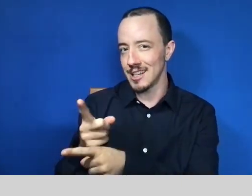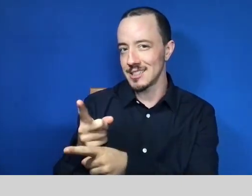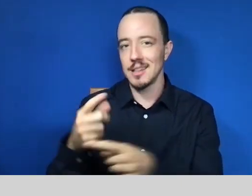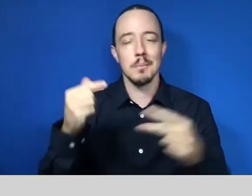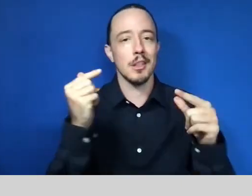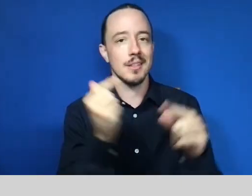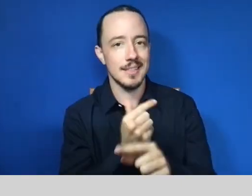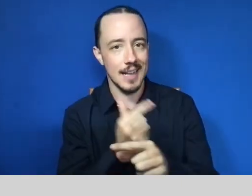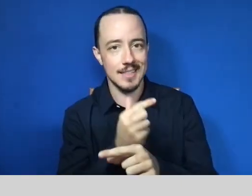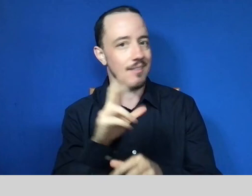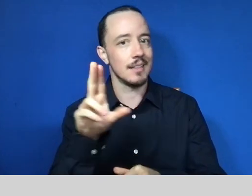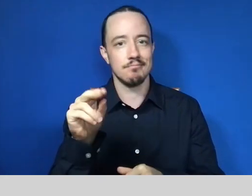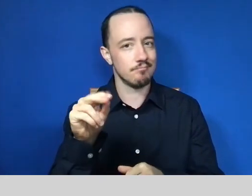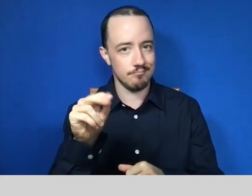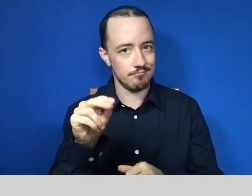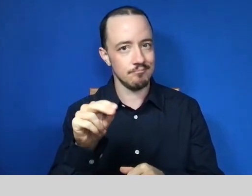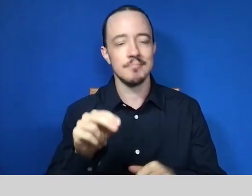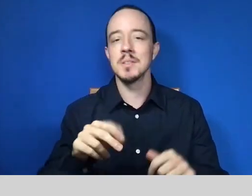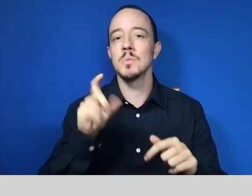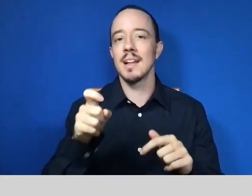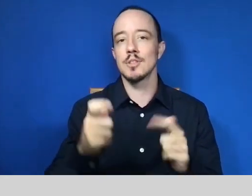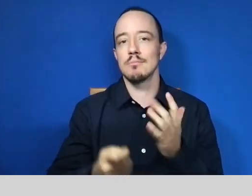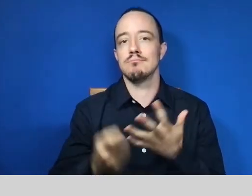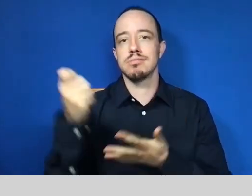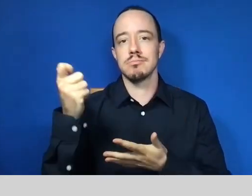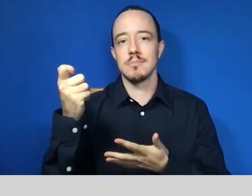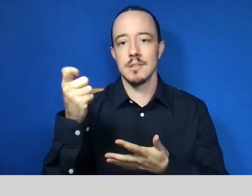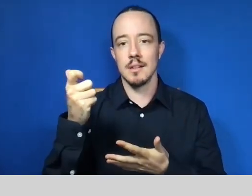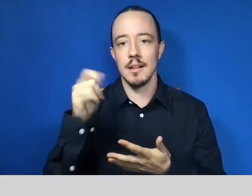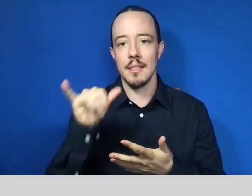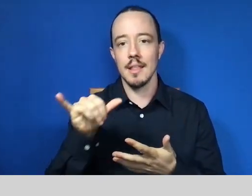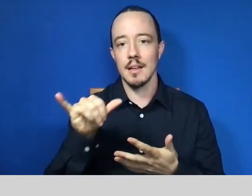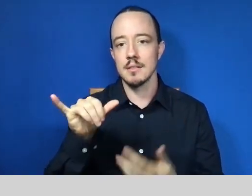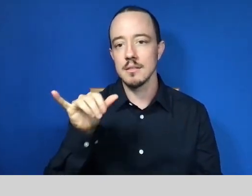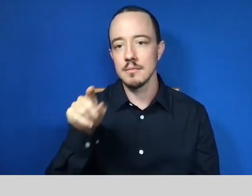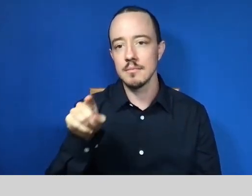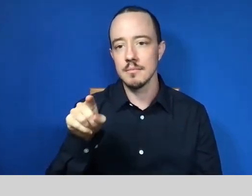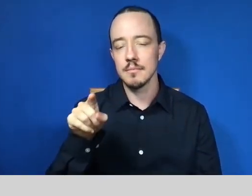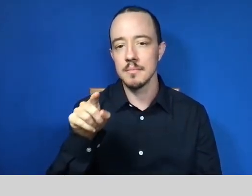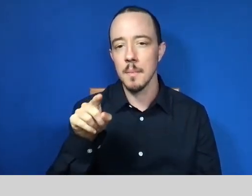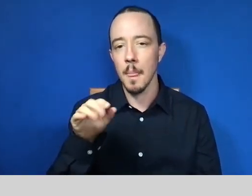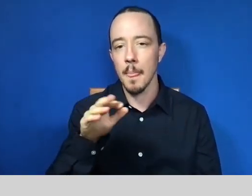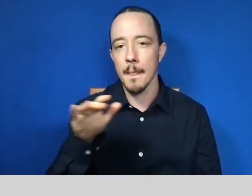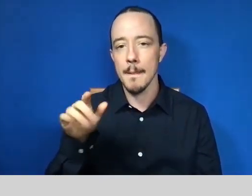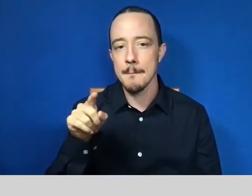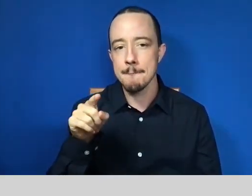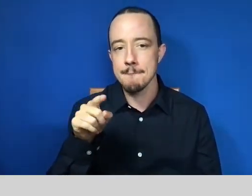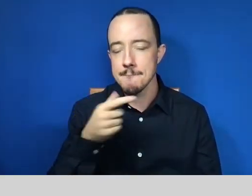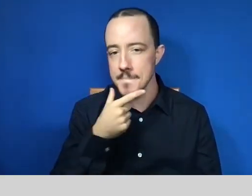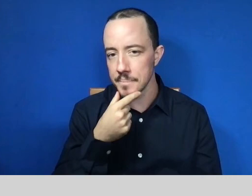not syntactically correct. We have to get rid of the braces